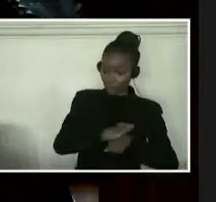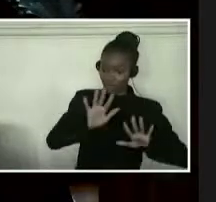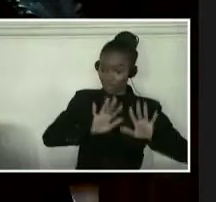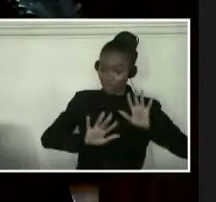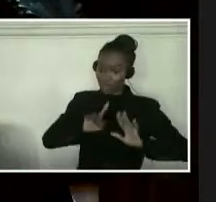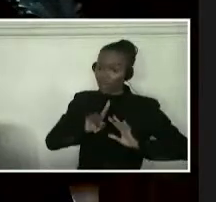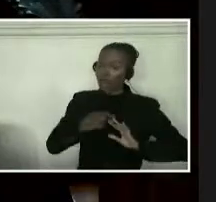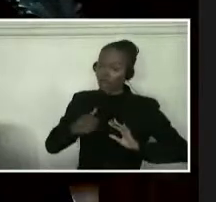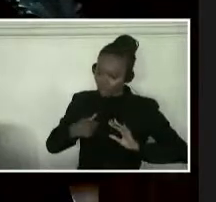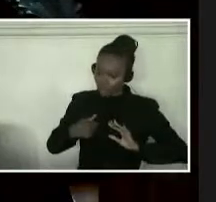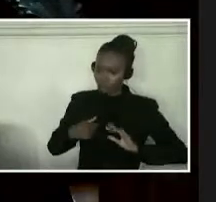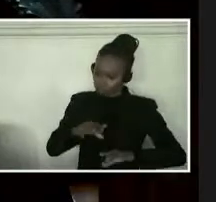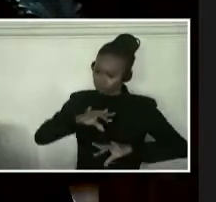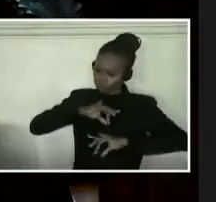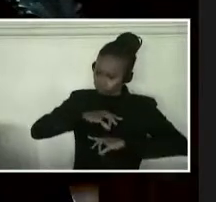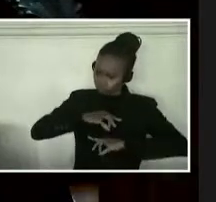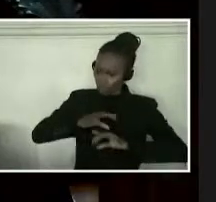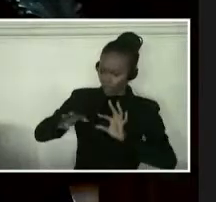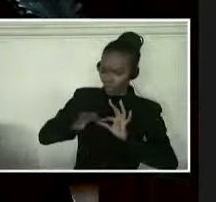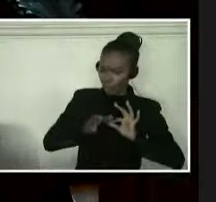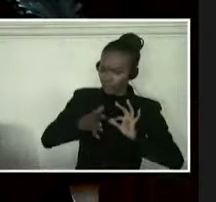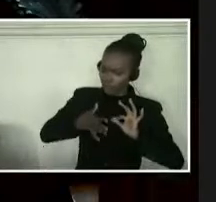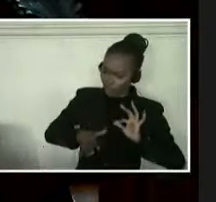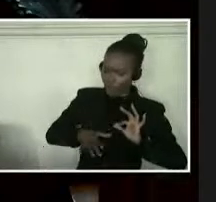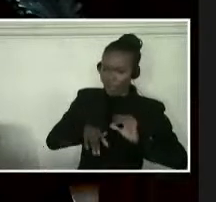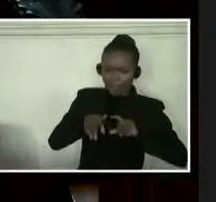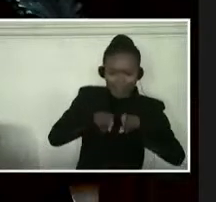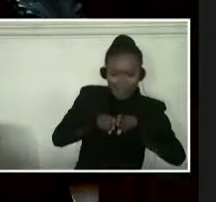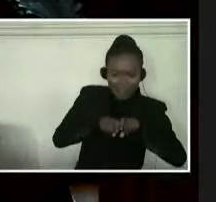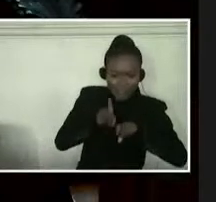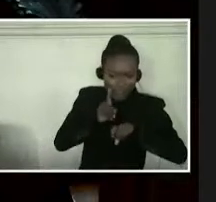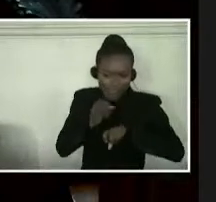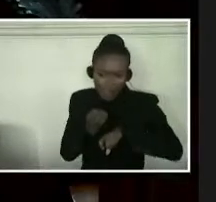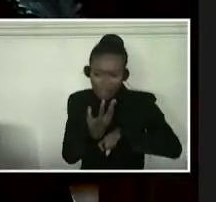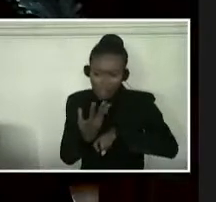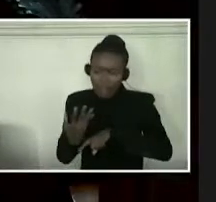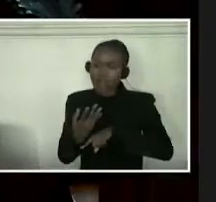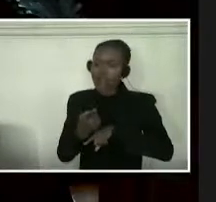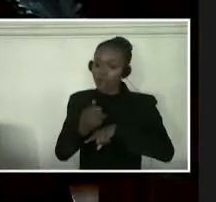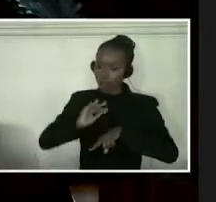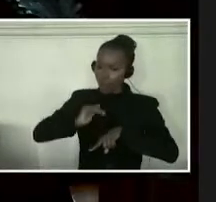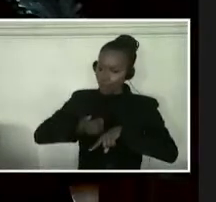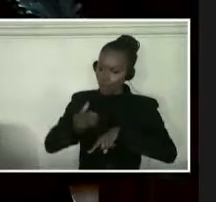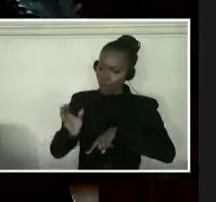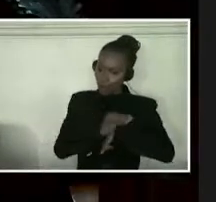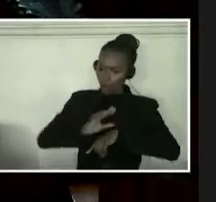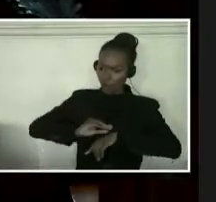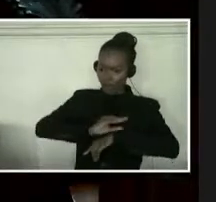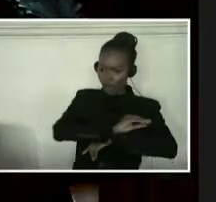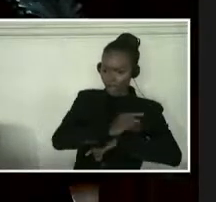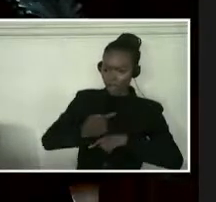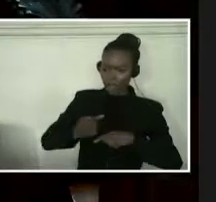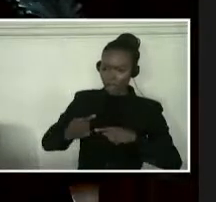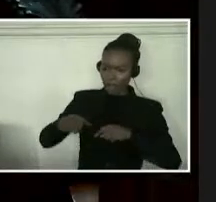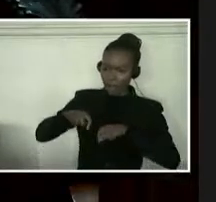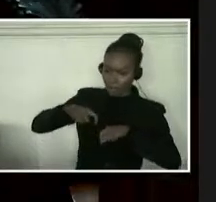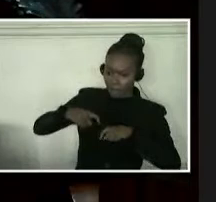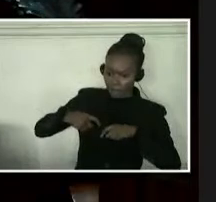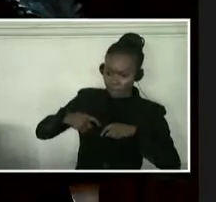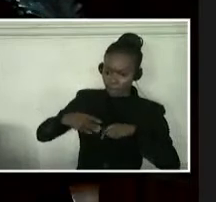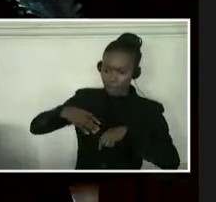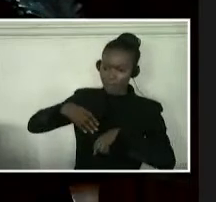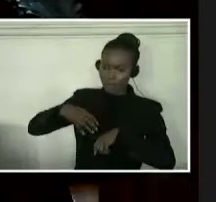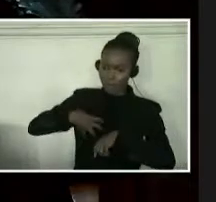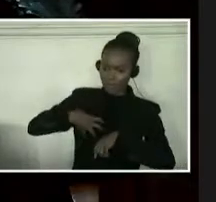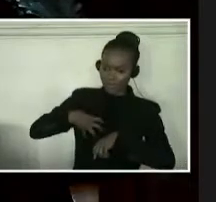at least 85 percent of all eligible women for press and cervical cancer needless to say we were unable to achieve this goal as we had to focus